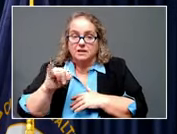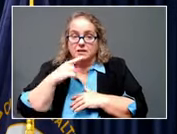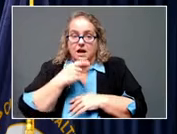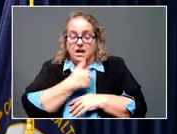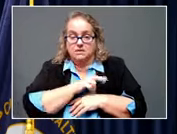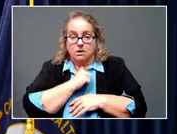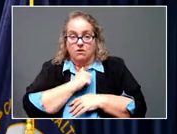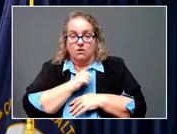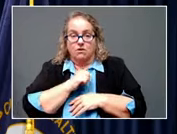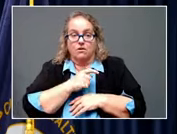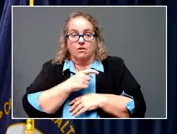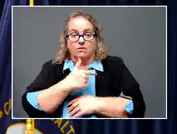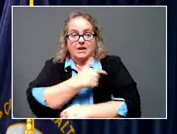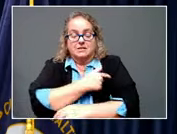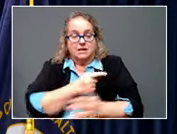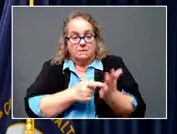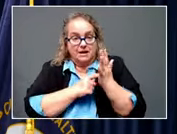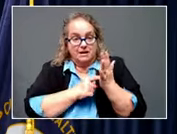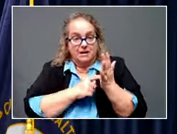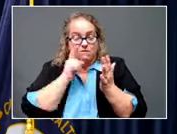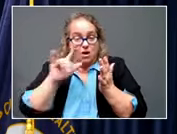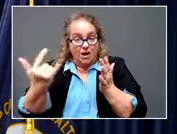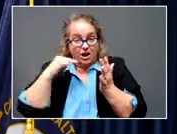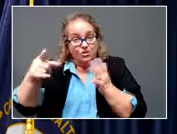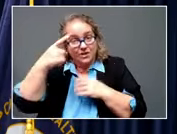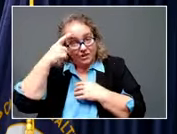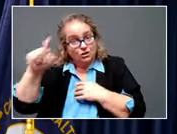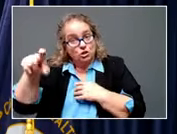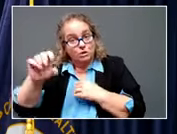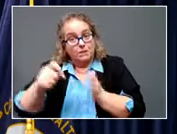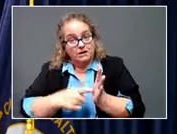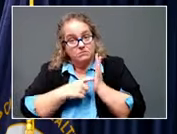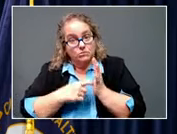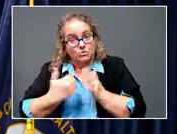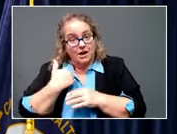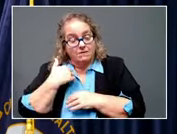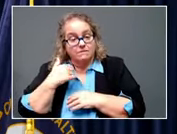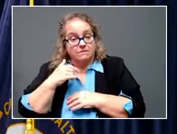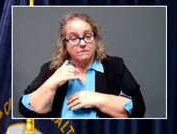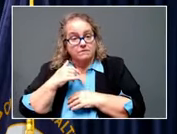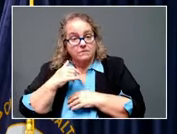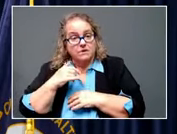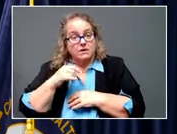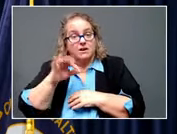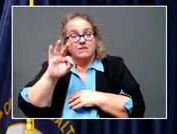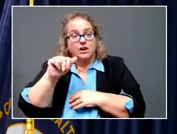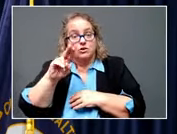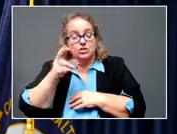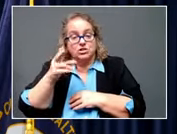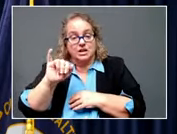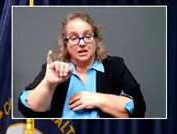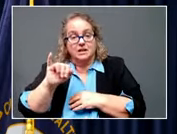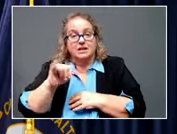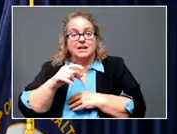something you would feel fine? So one question is about Fauci mentioning a vaccine mandate for flights. I'd